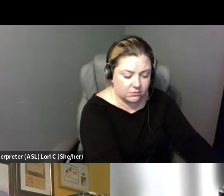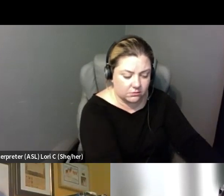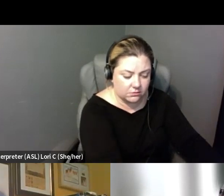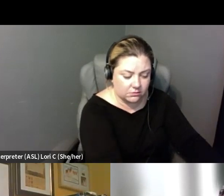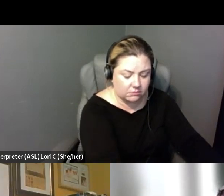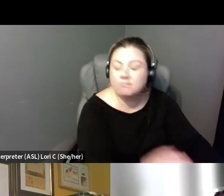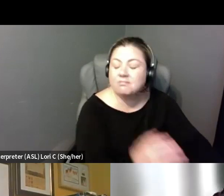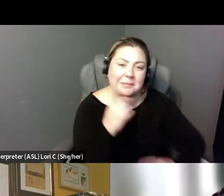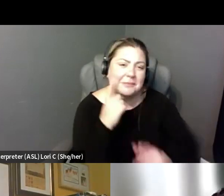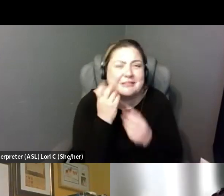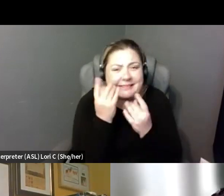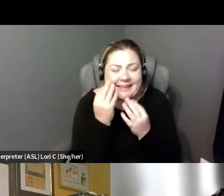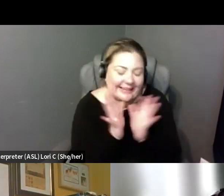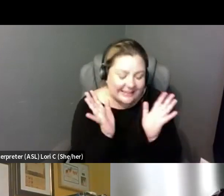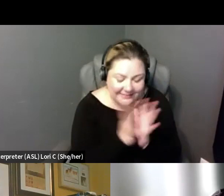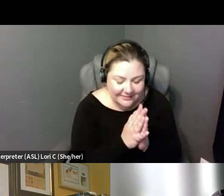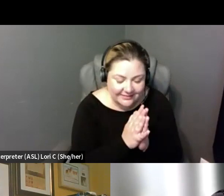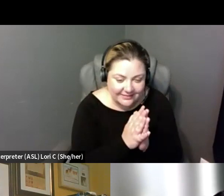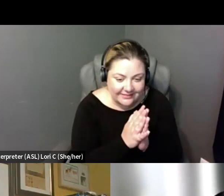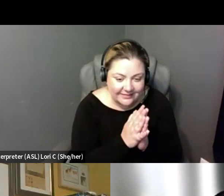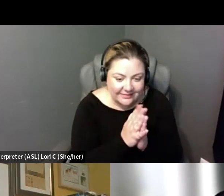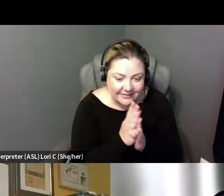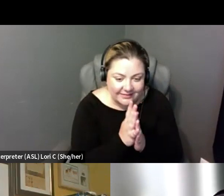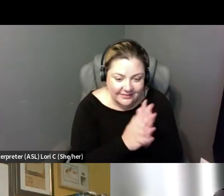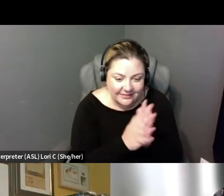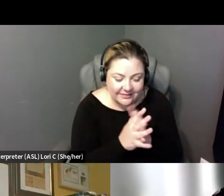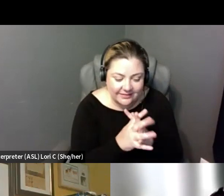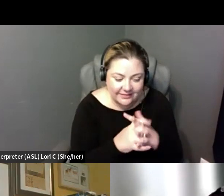I'm just thinking in a different way, maybe that's